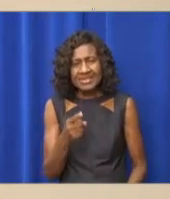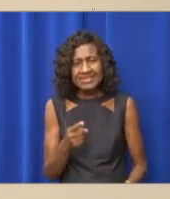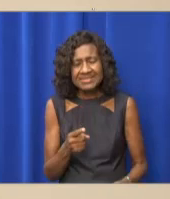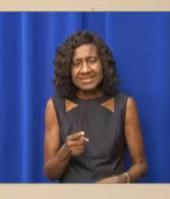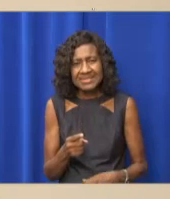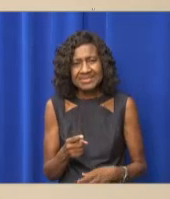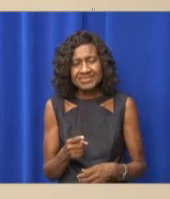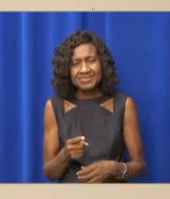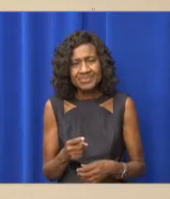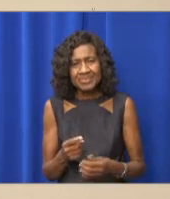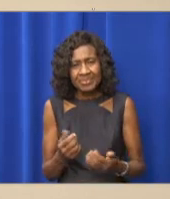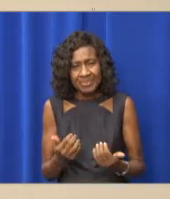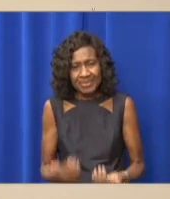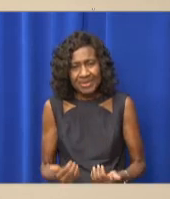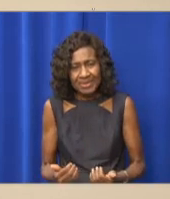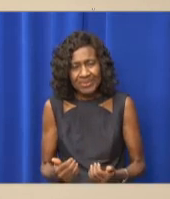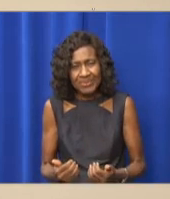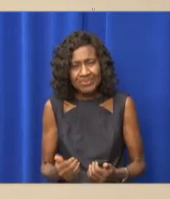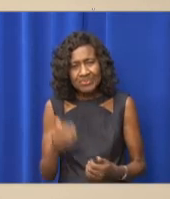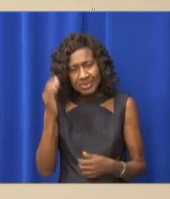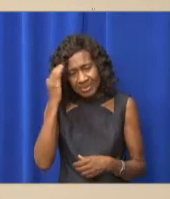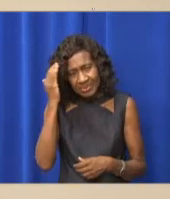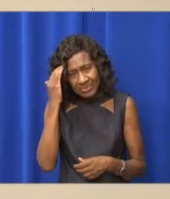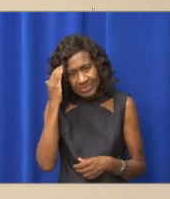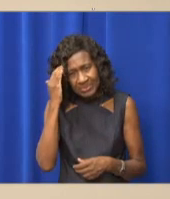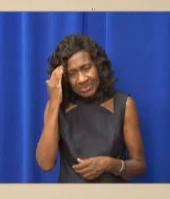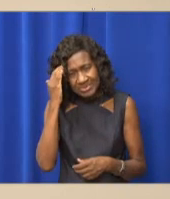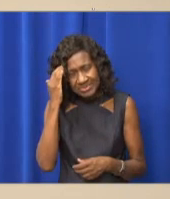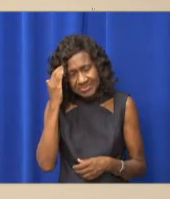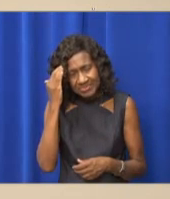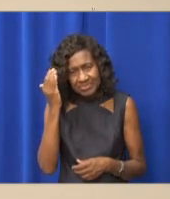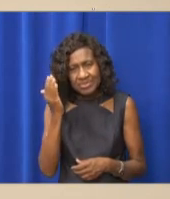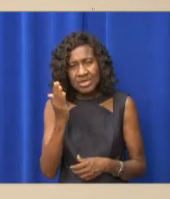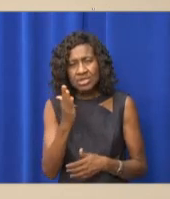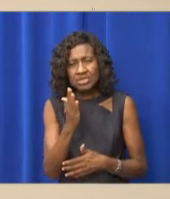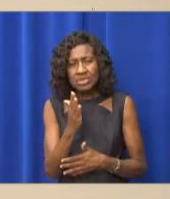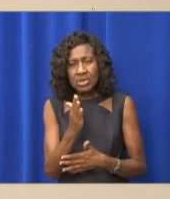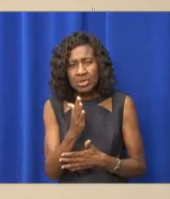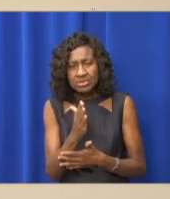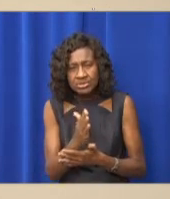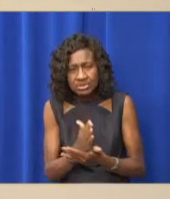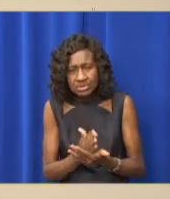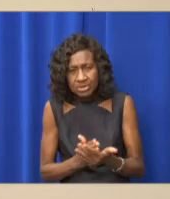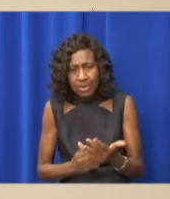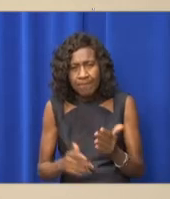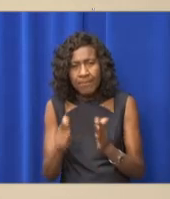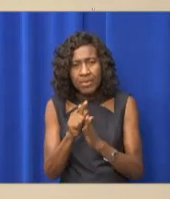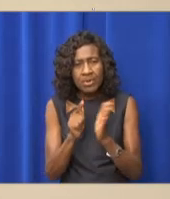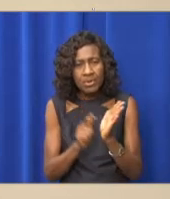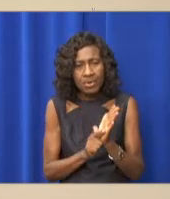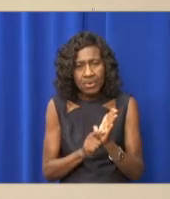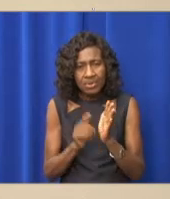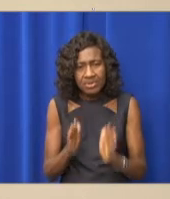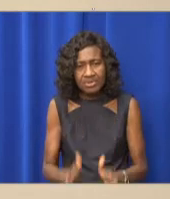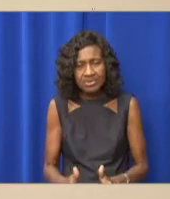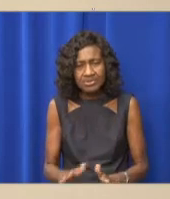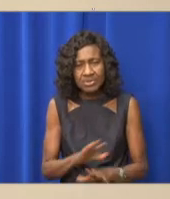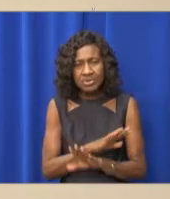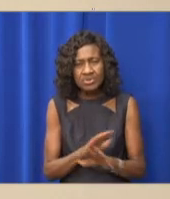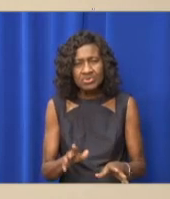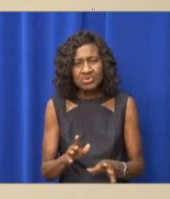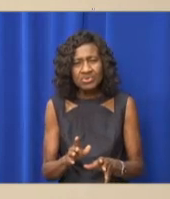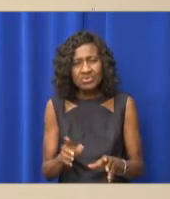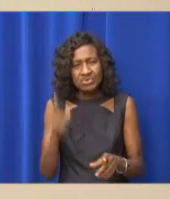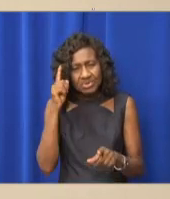views, appear to be not shared by the majority of the legal profession, of which I have been